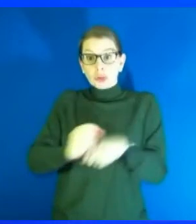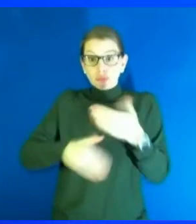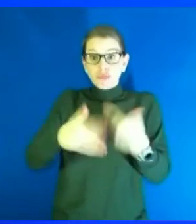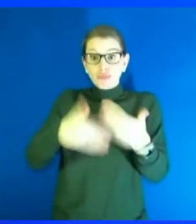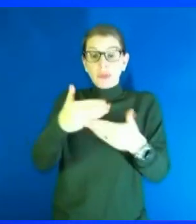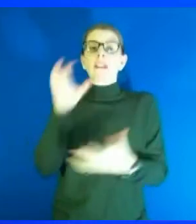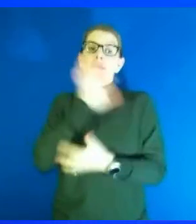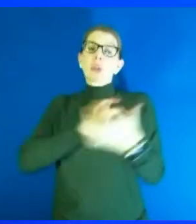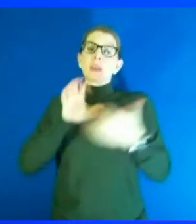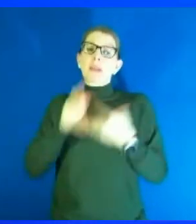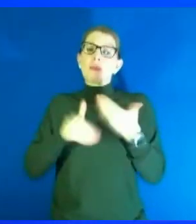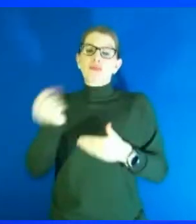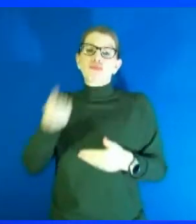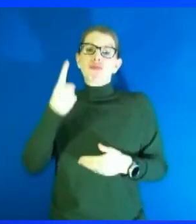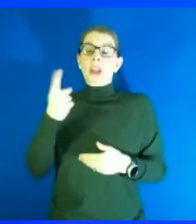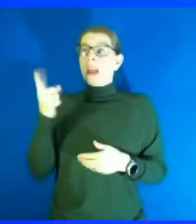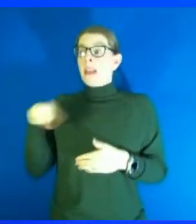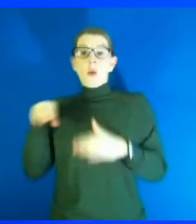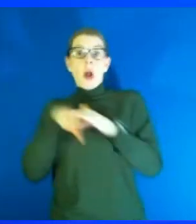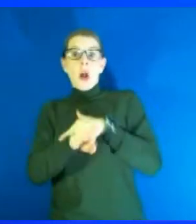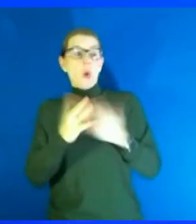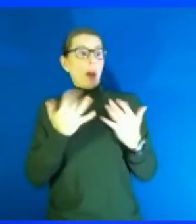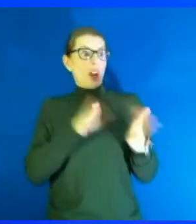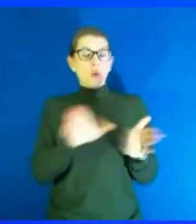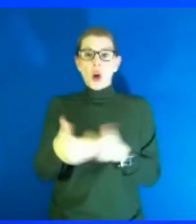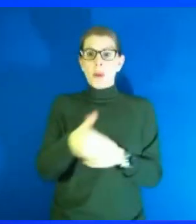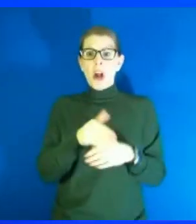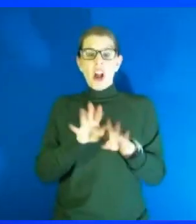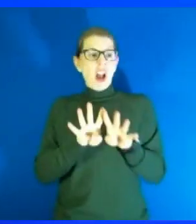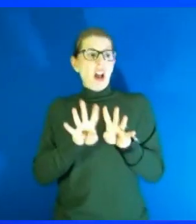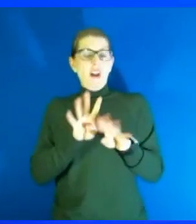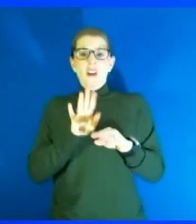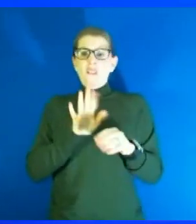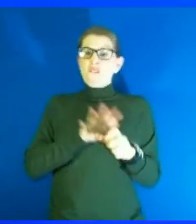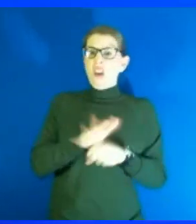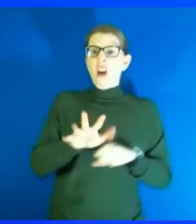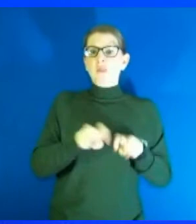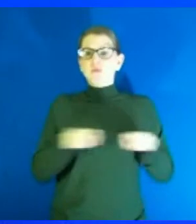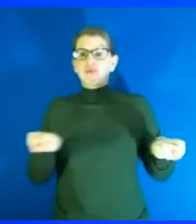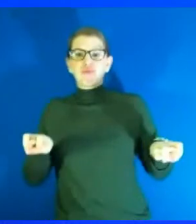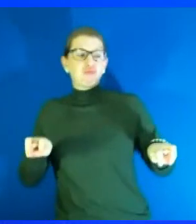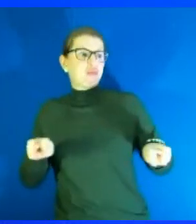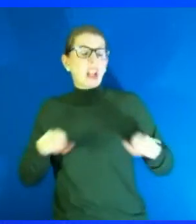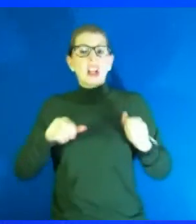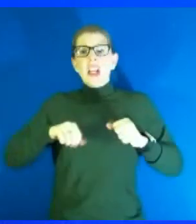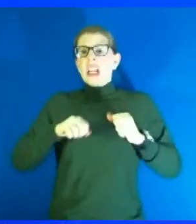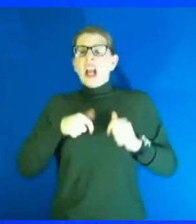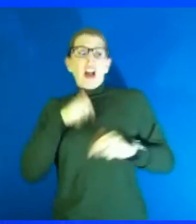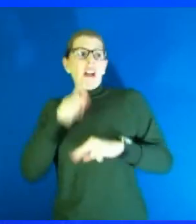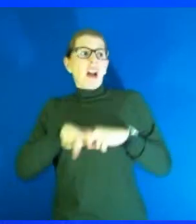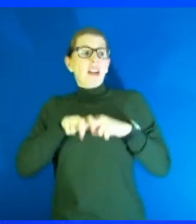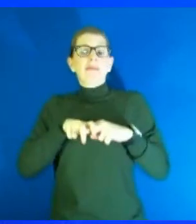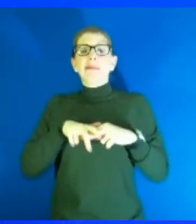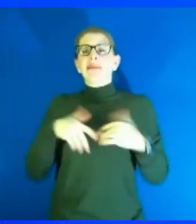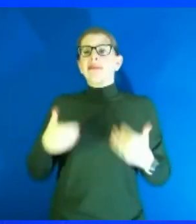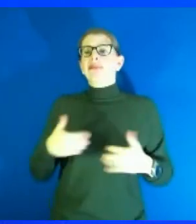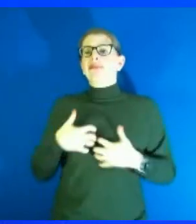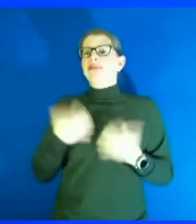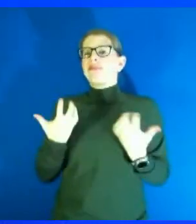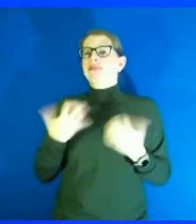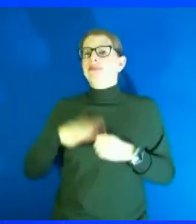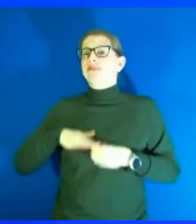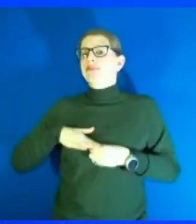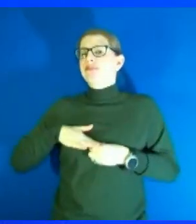process. And they walk in and they see that the waiting room's really crowded, and they can see that they're going to have to wait a little bit, and that just makes them really stressed out. And